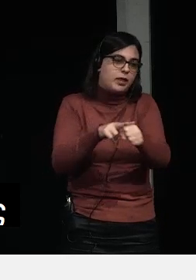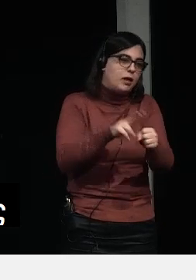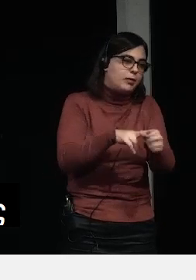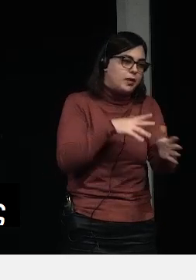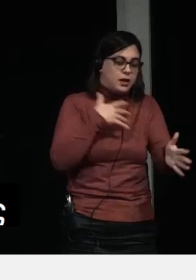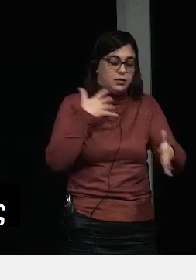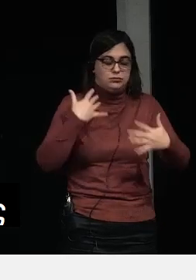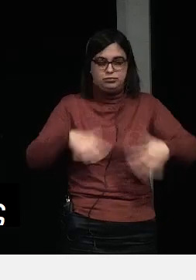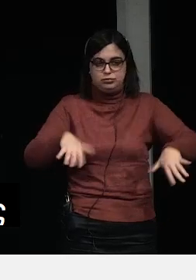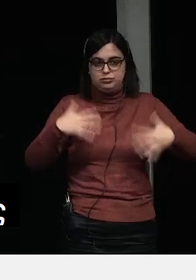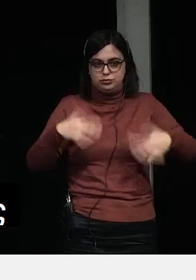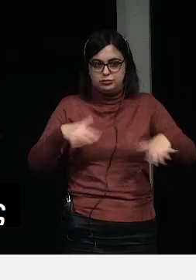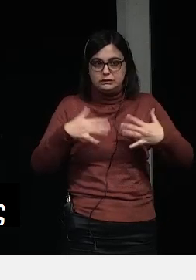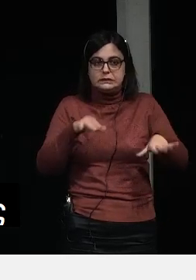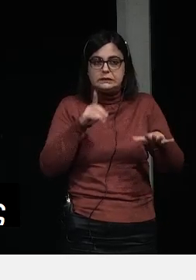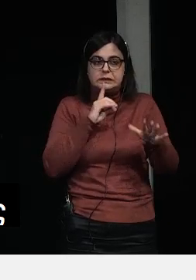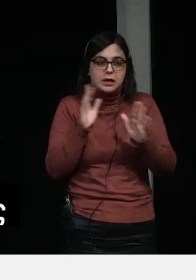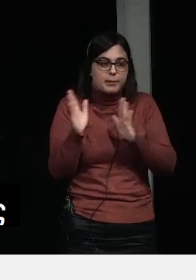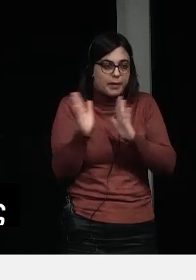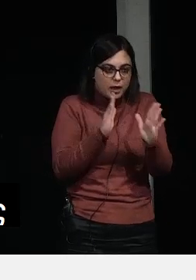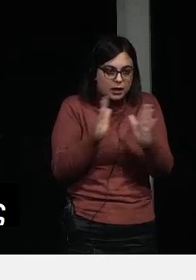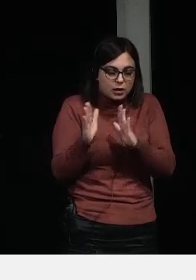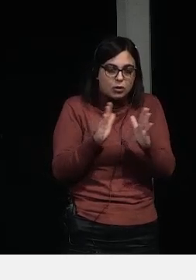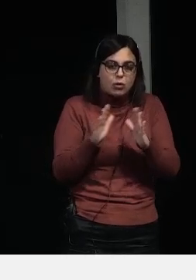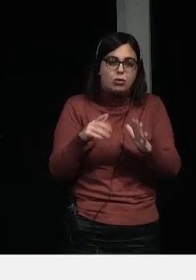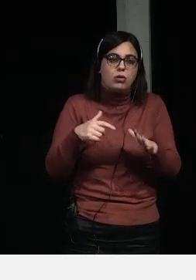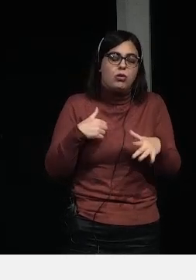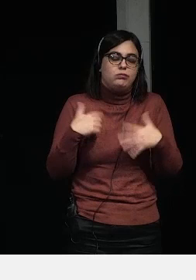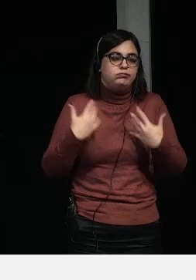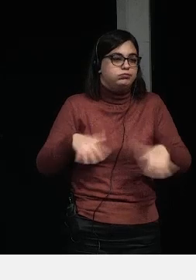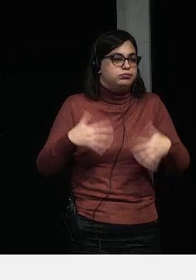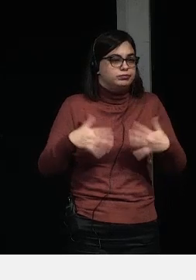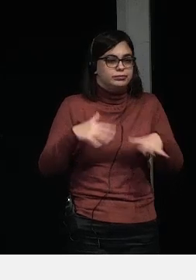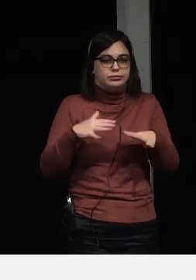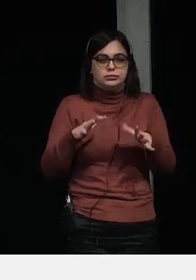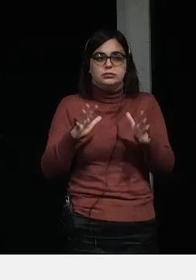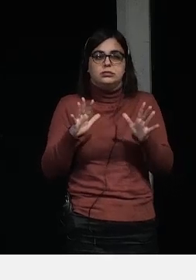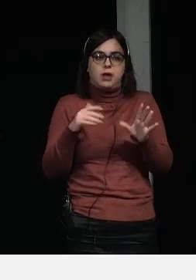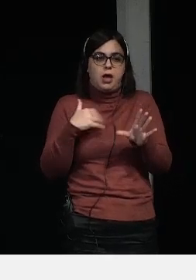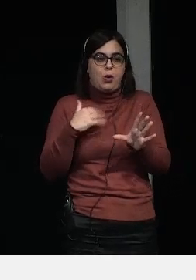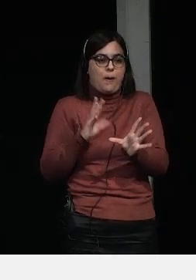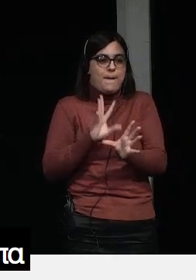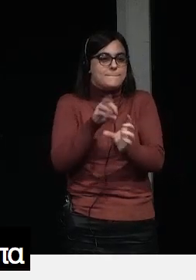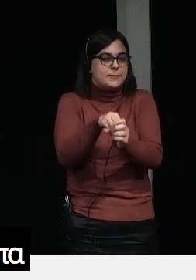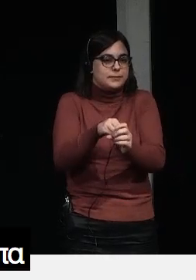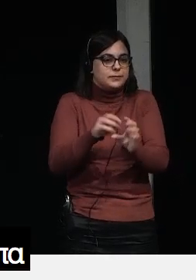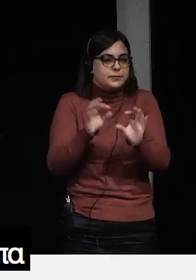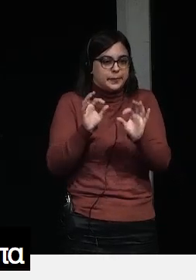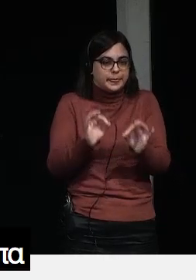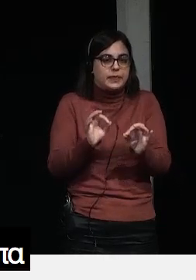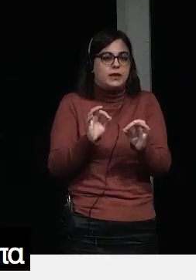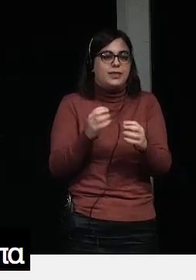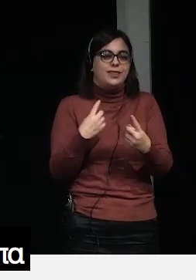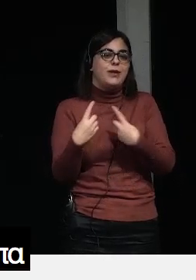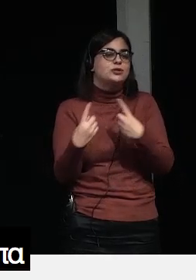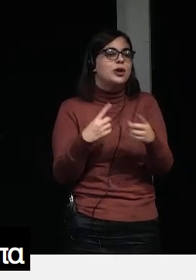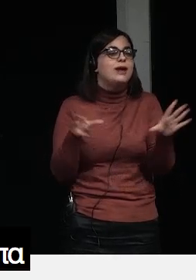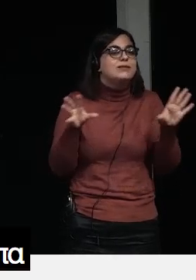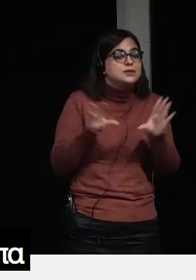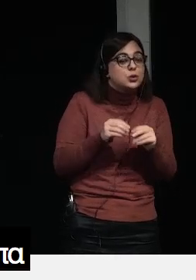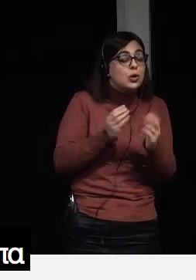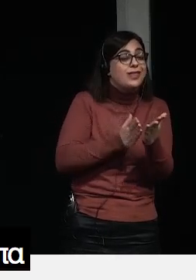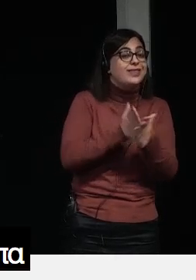justice mediator came up with the idea of planning, as soon as the museum were able to reopen, circles of work to bring